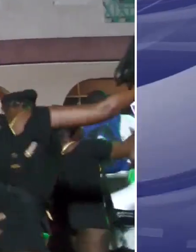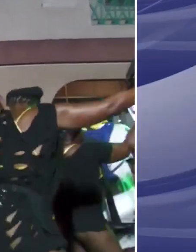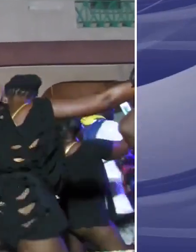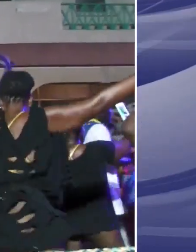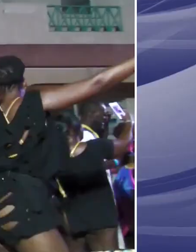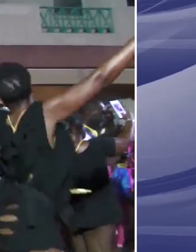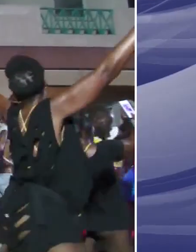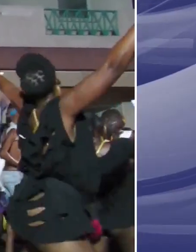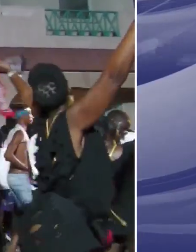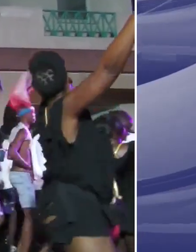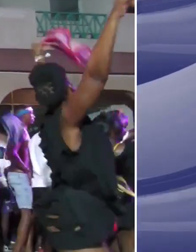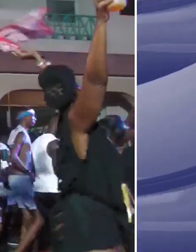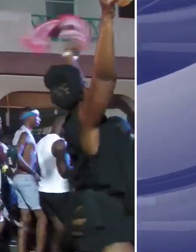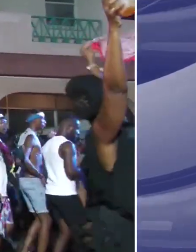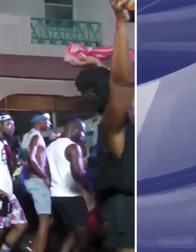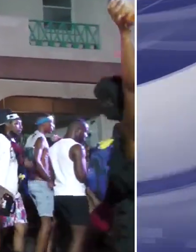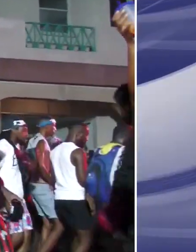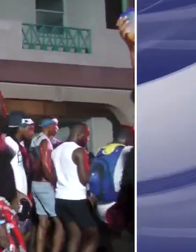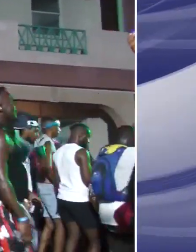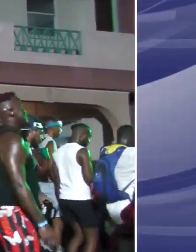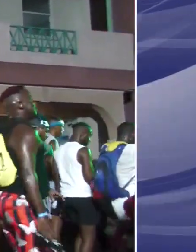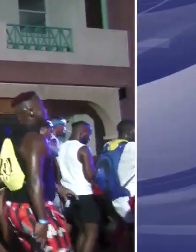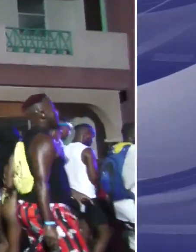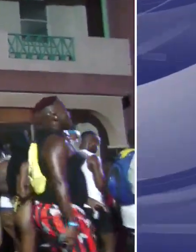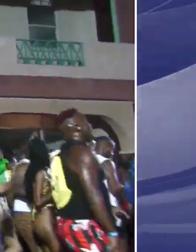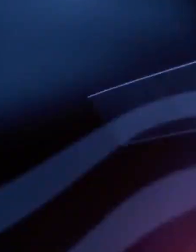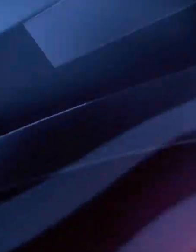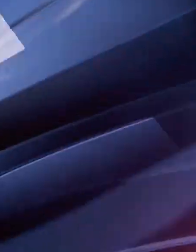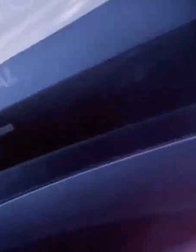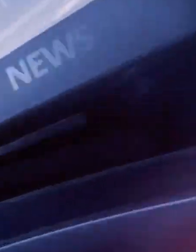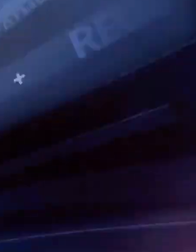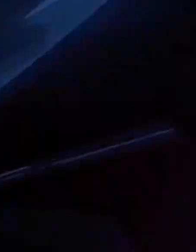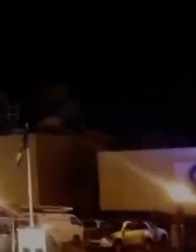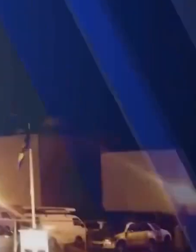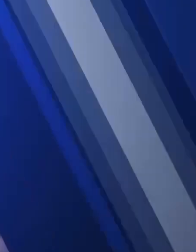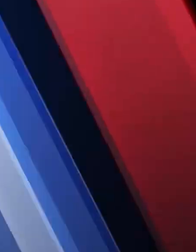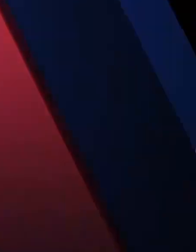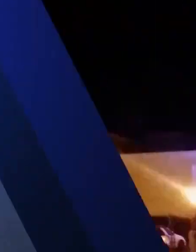make merry from Bridgetown to the mighty Griner Highway. And